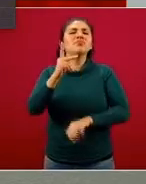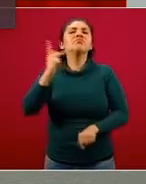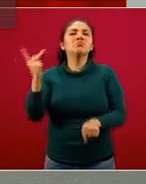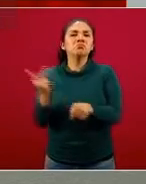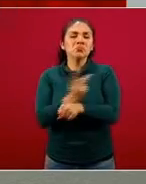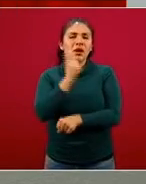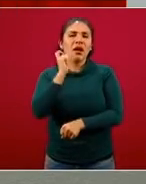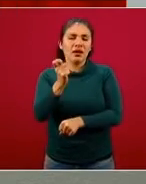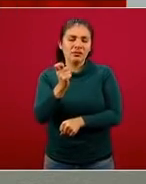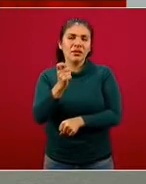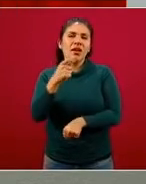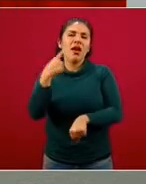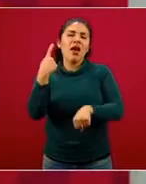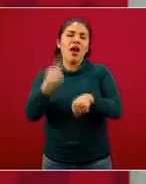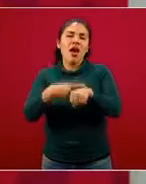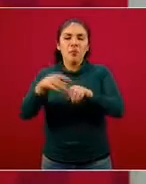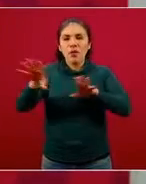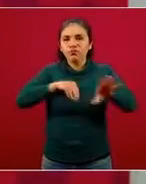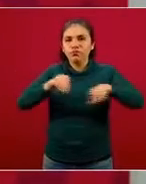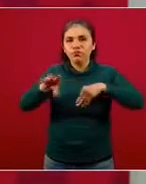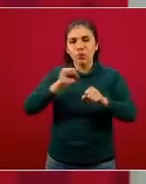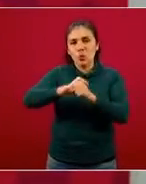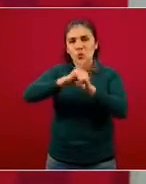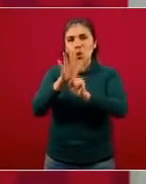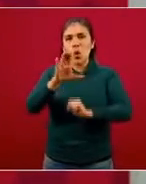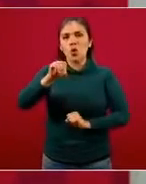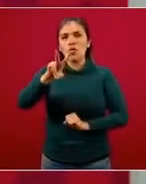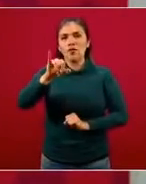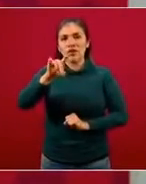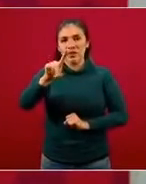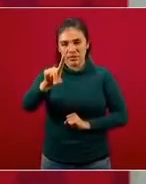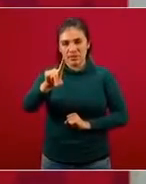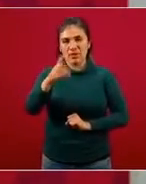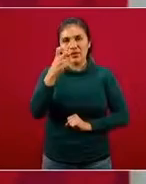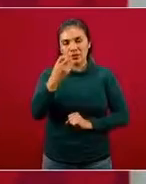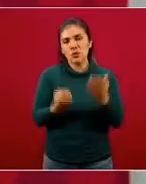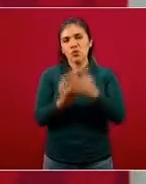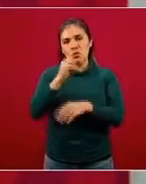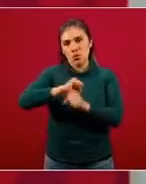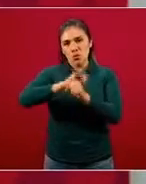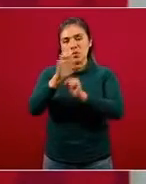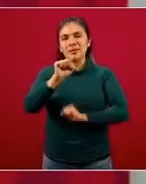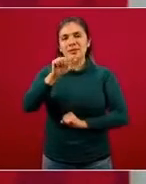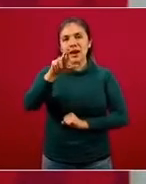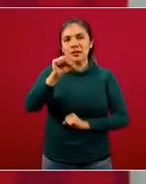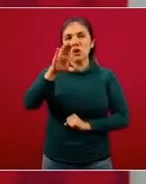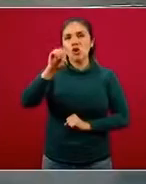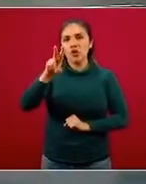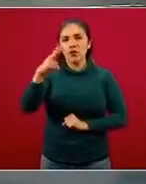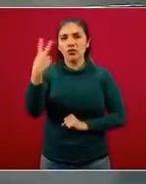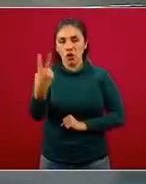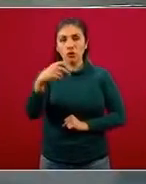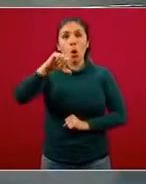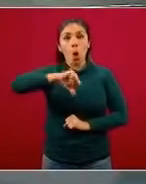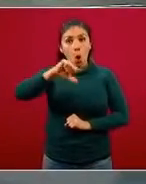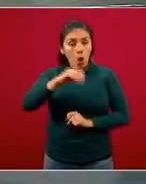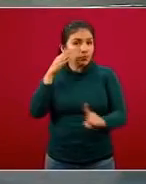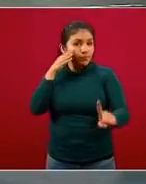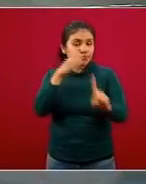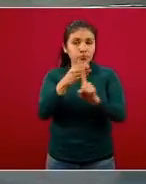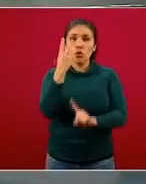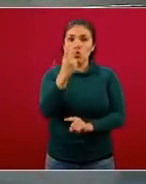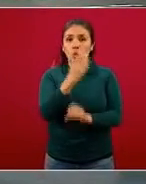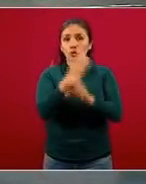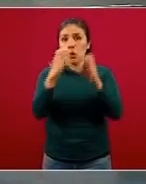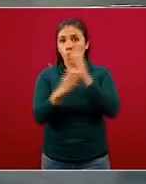conference regarding the COVID situation, the COVID pandemic, which is caused by the new coronavirus